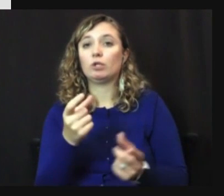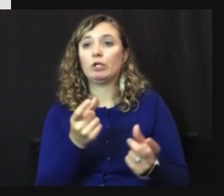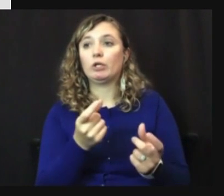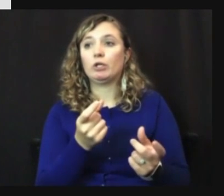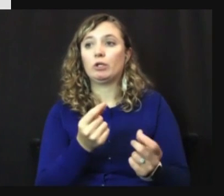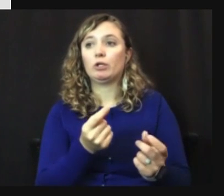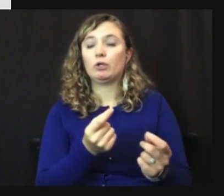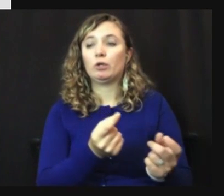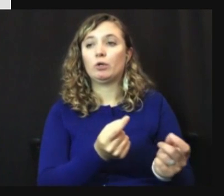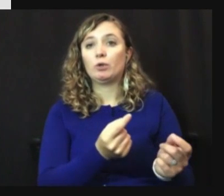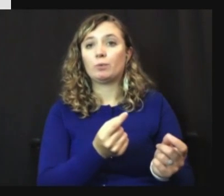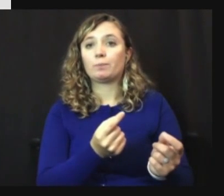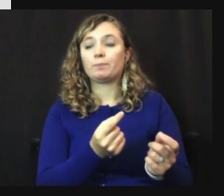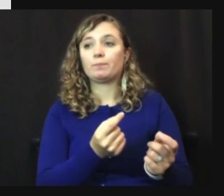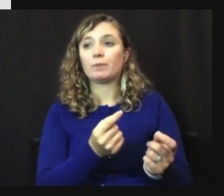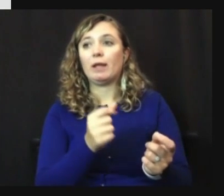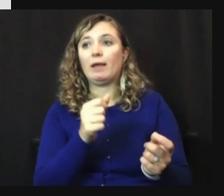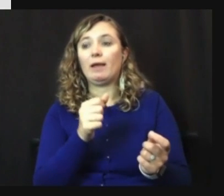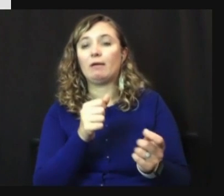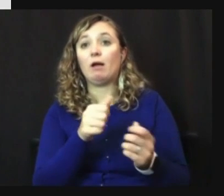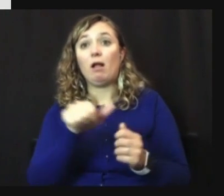planning piece.